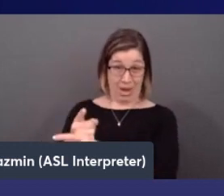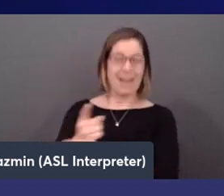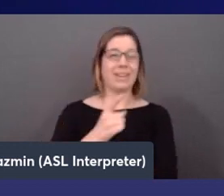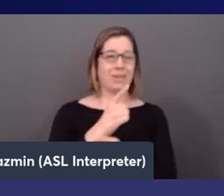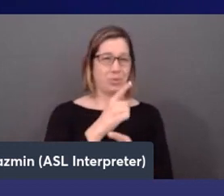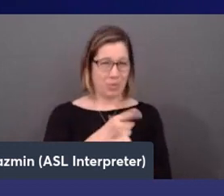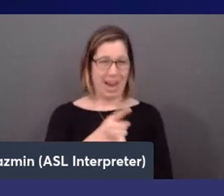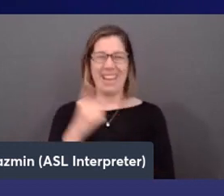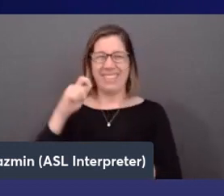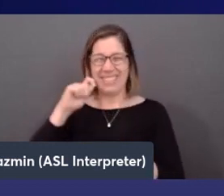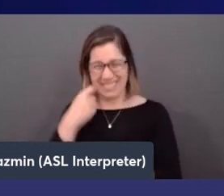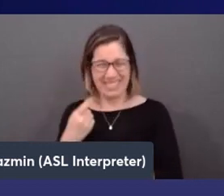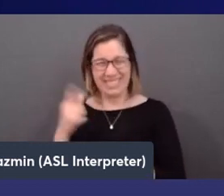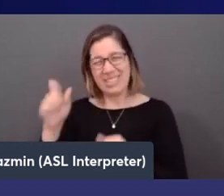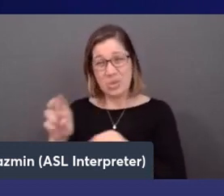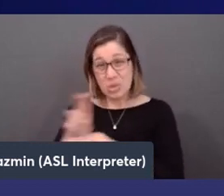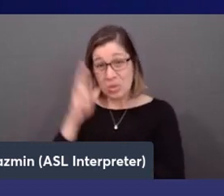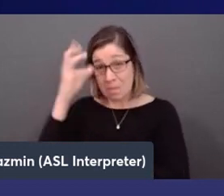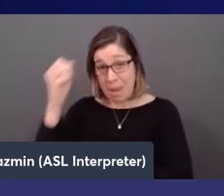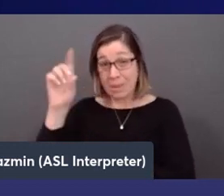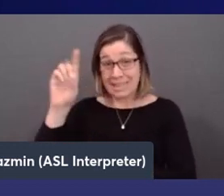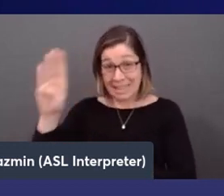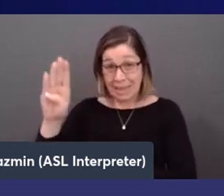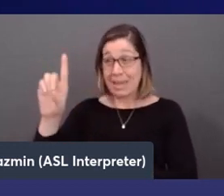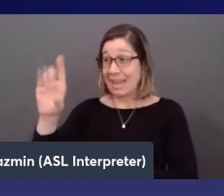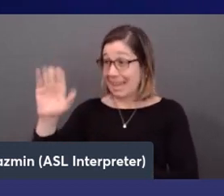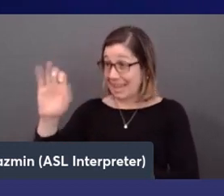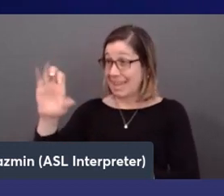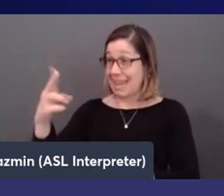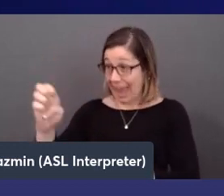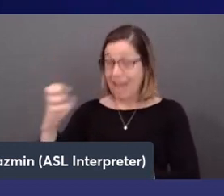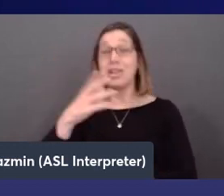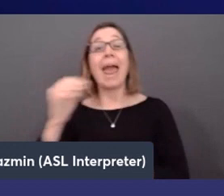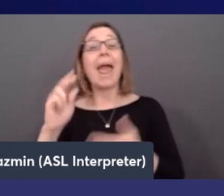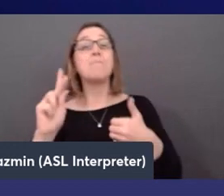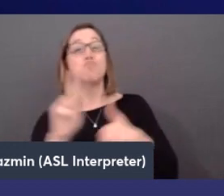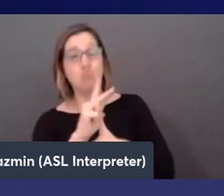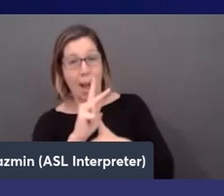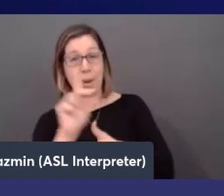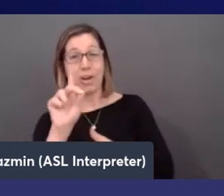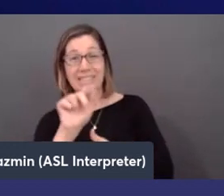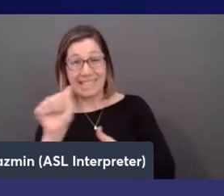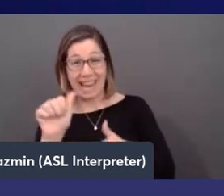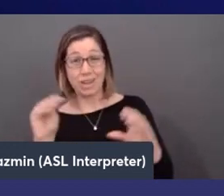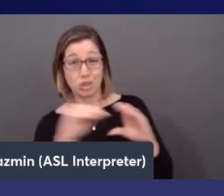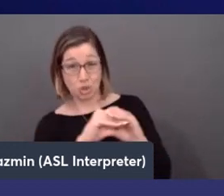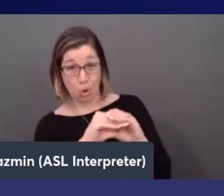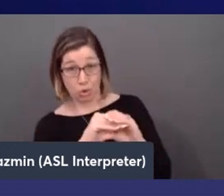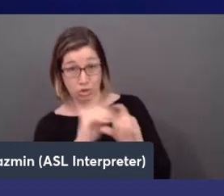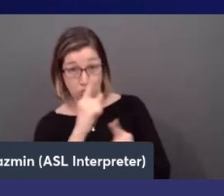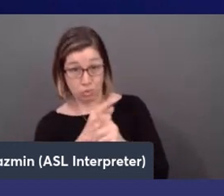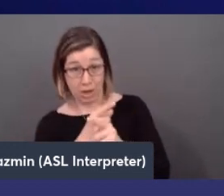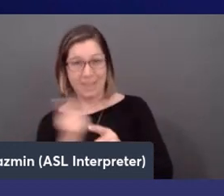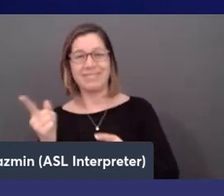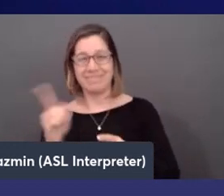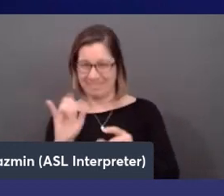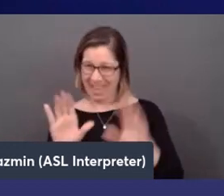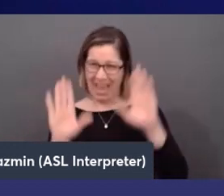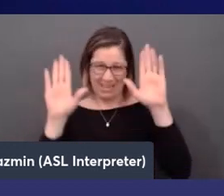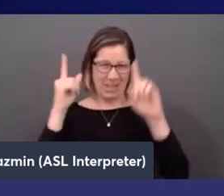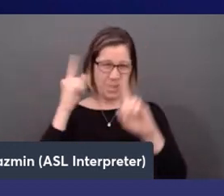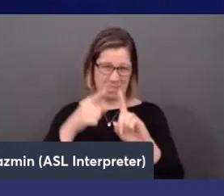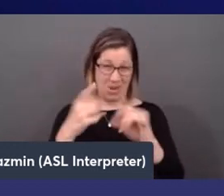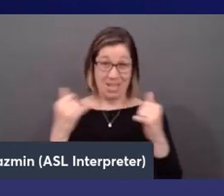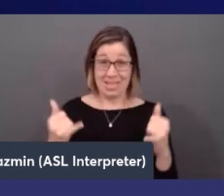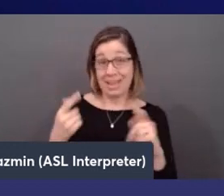use MemoryDB as both a cache and a primary data store. Is that? That's an excellent point because at this point, right now